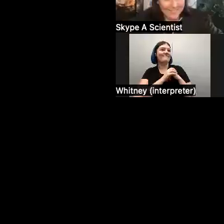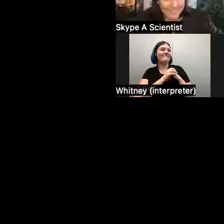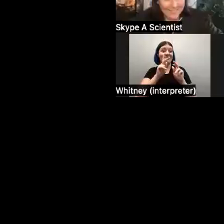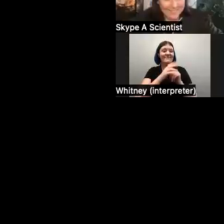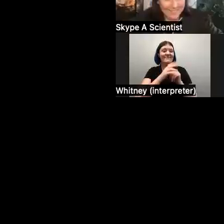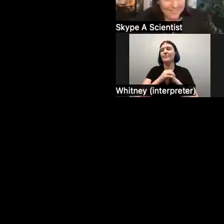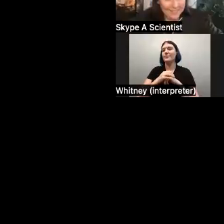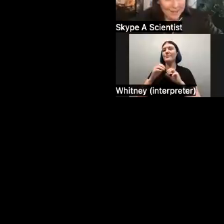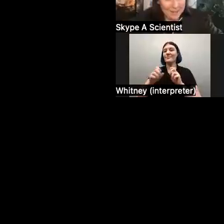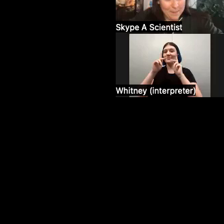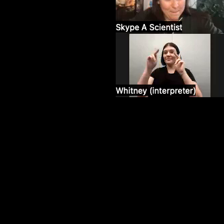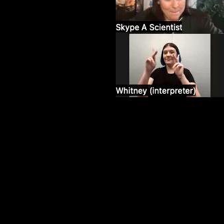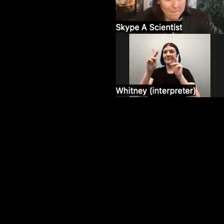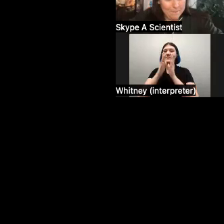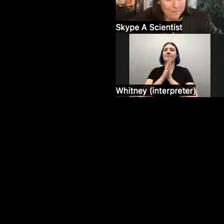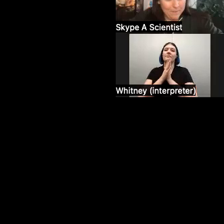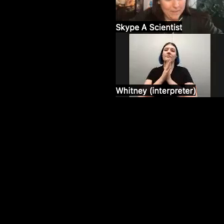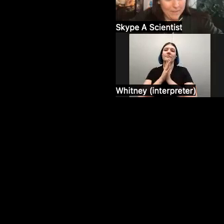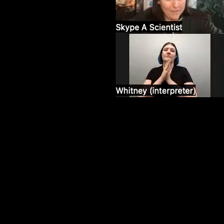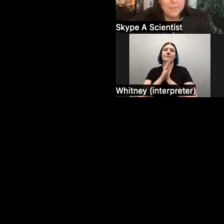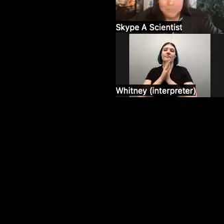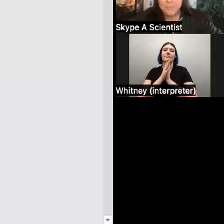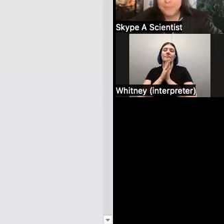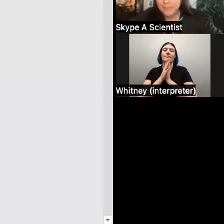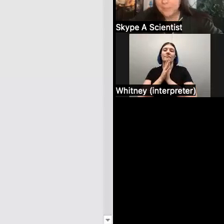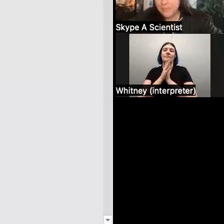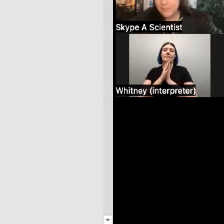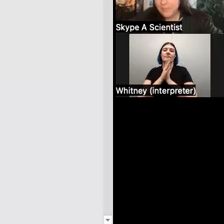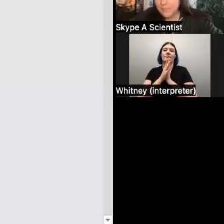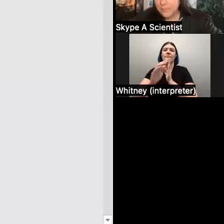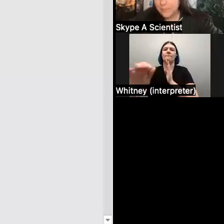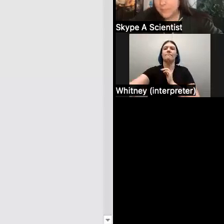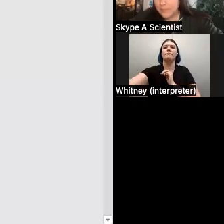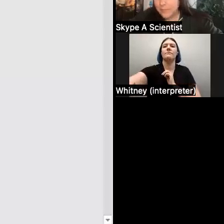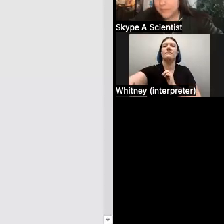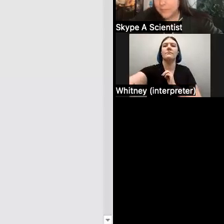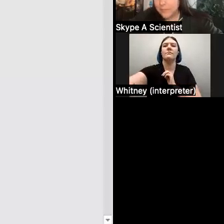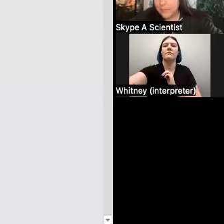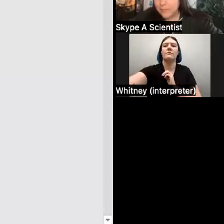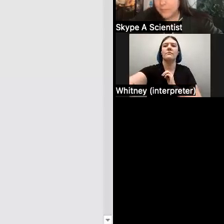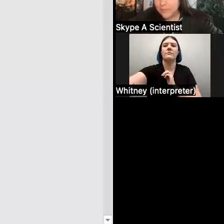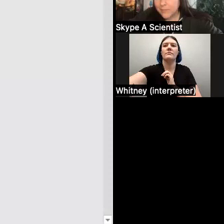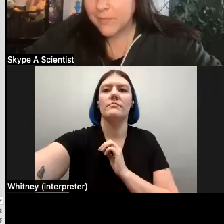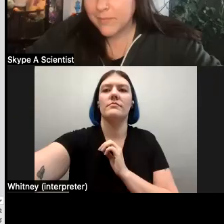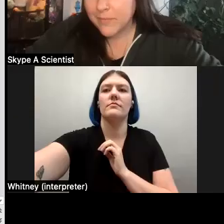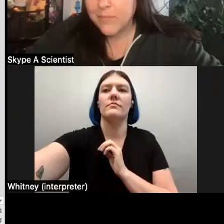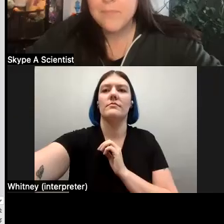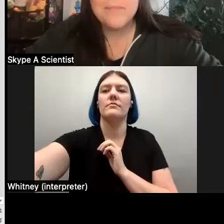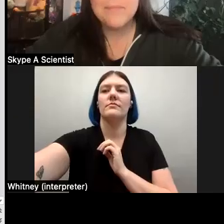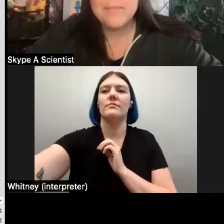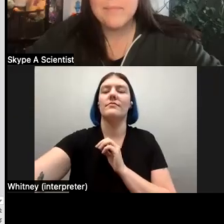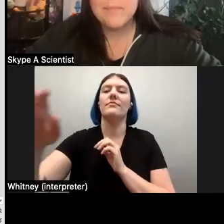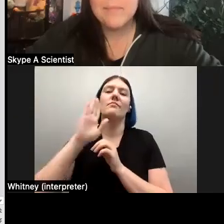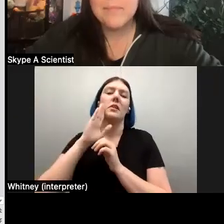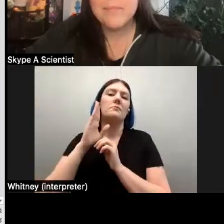will do that. So I'm just going to share my screen. I've got just a few slides so you can see what